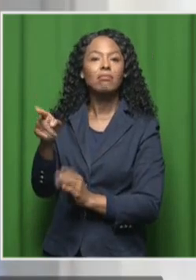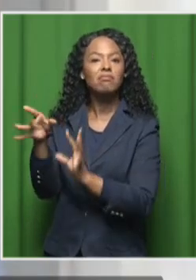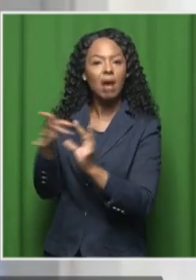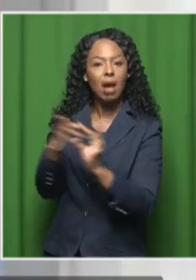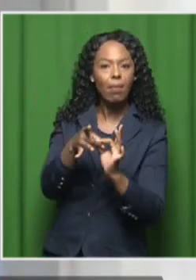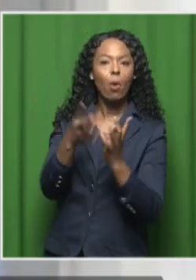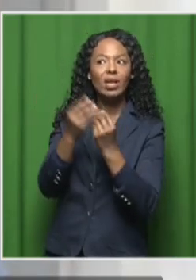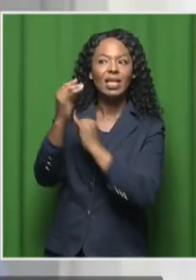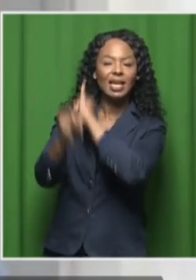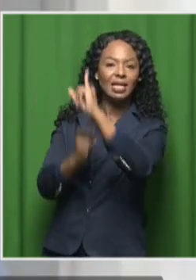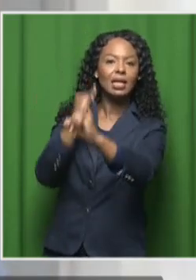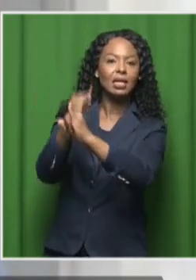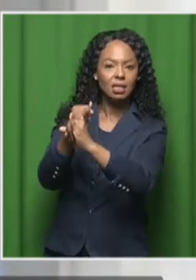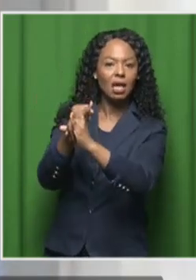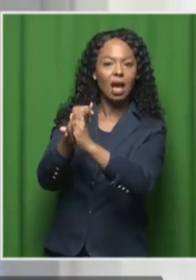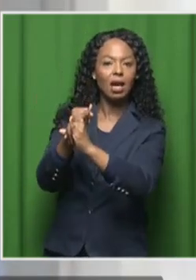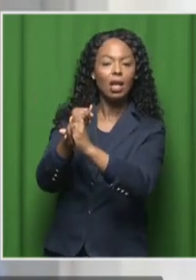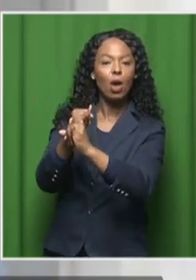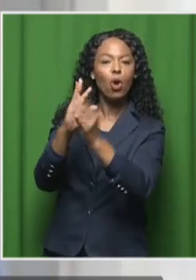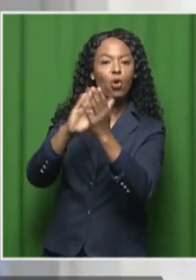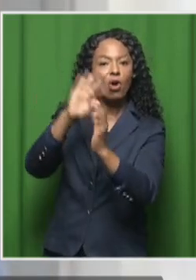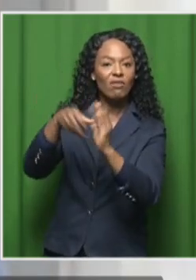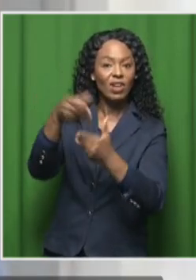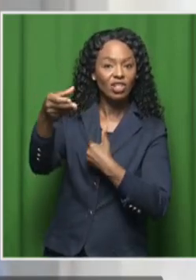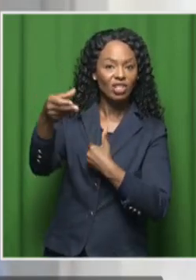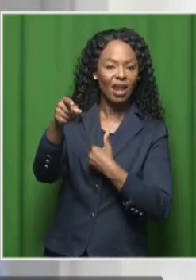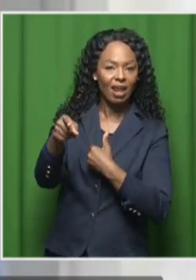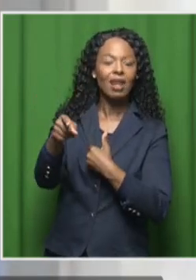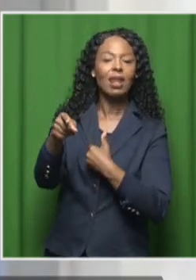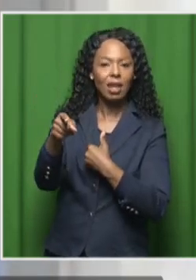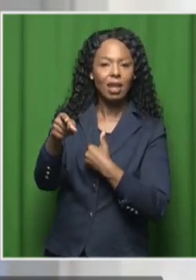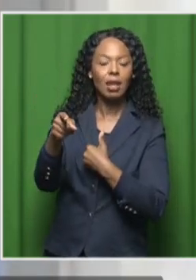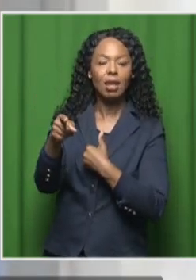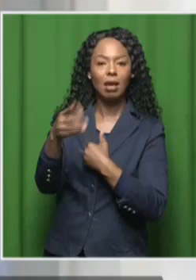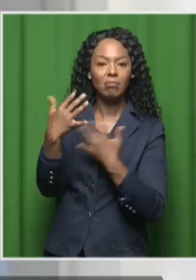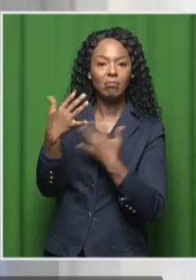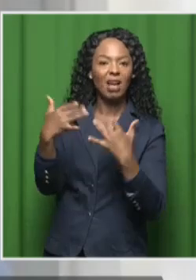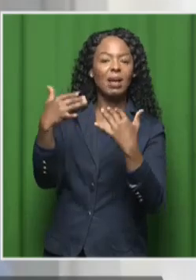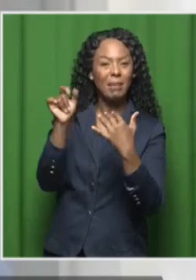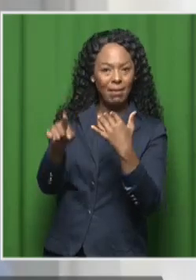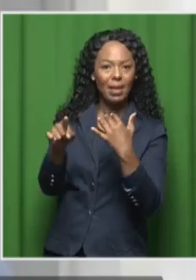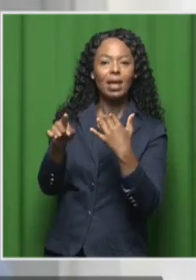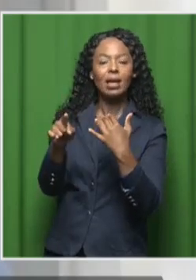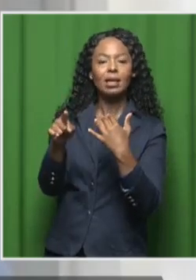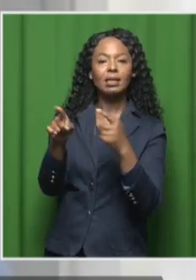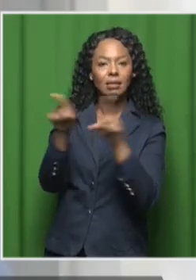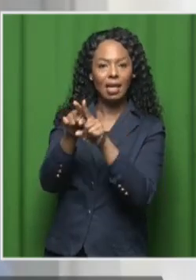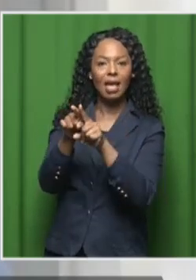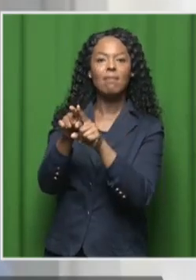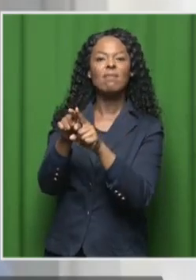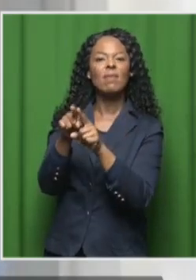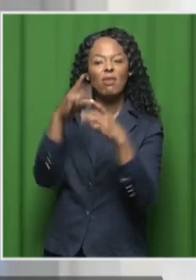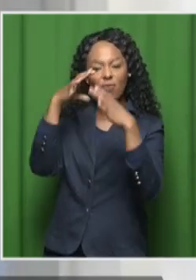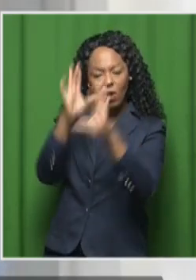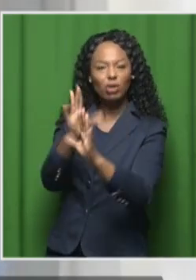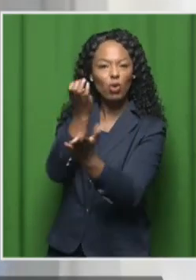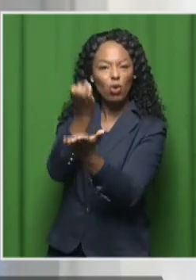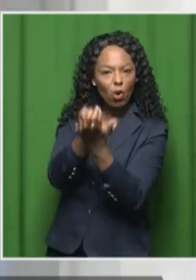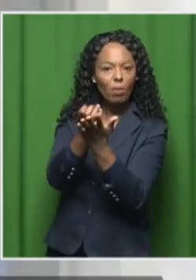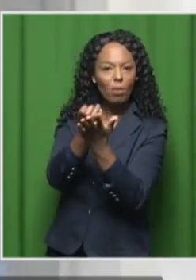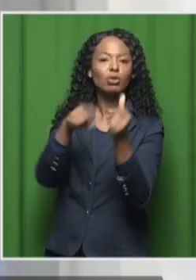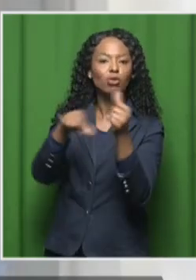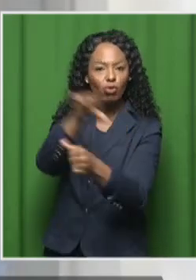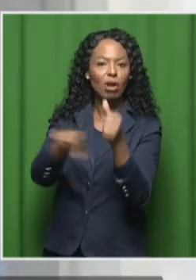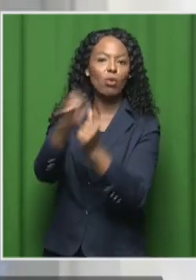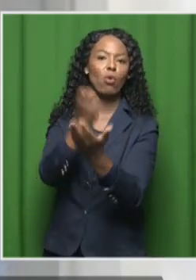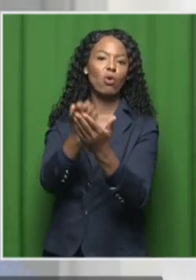international conventions when it comes to naming conventions, and it places emphasis on economic and socio-economic